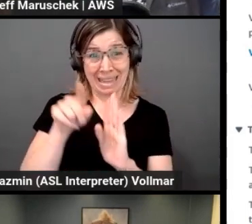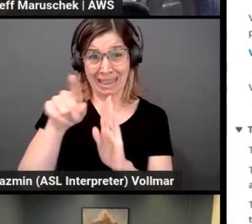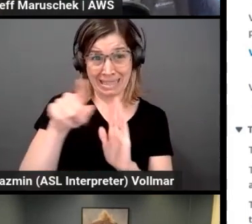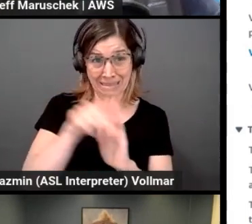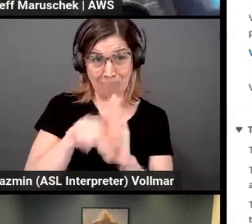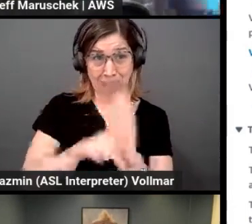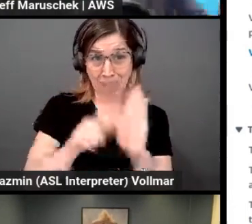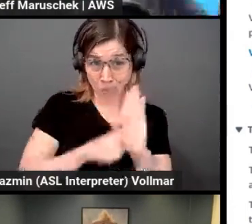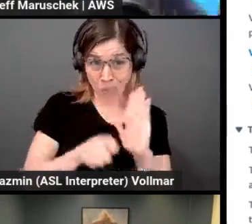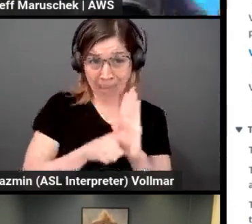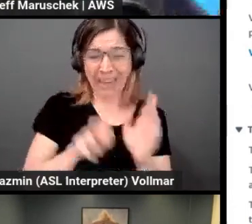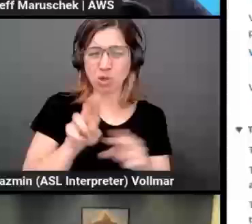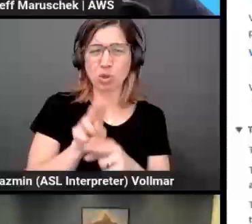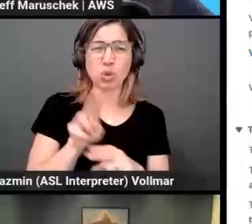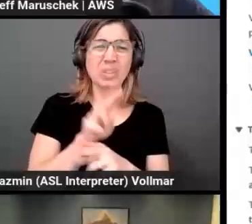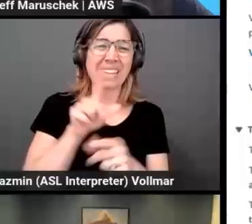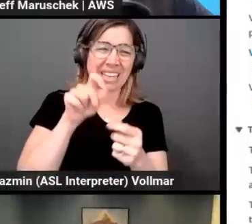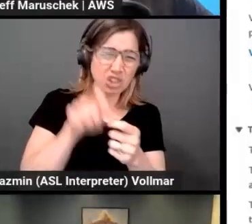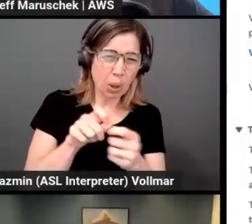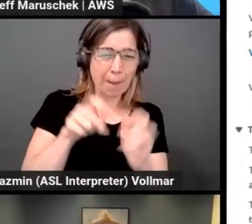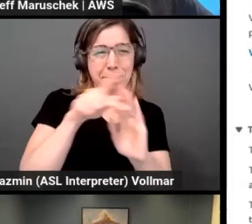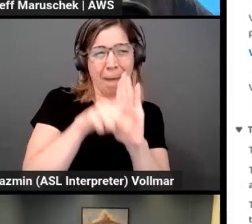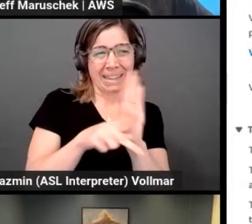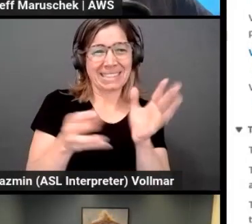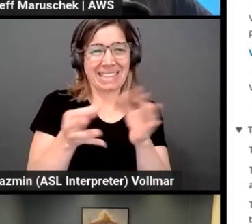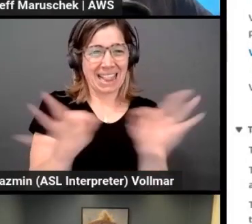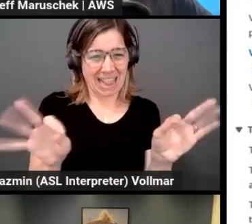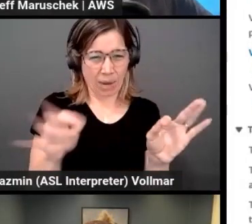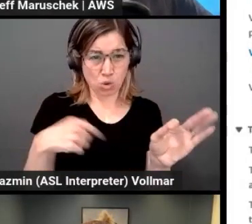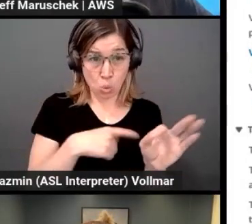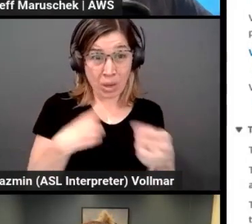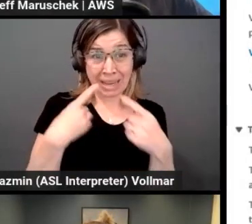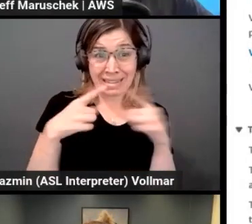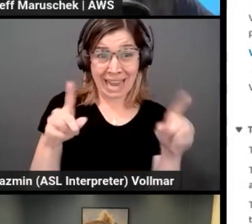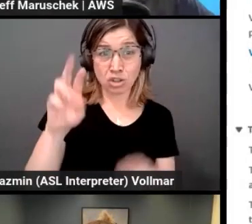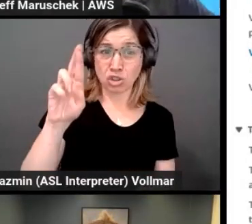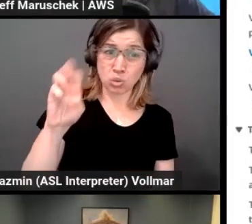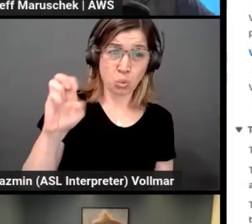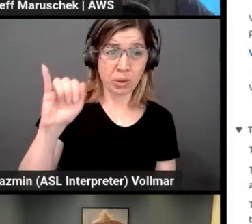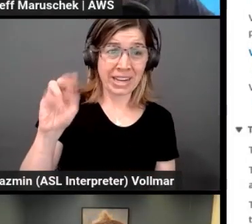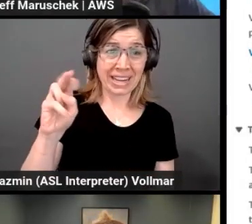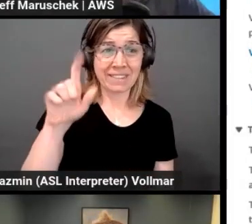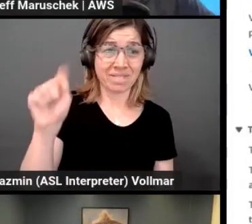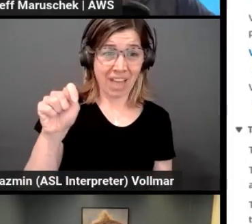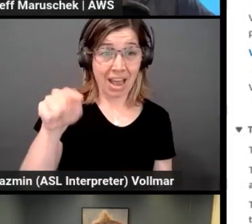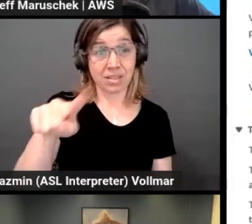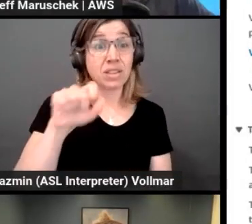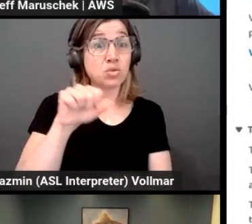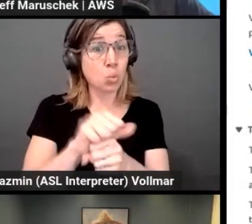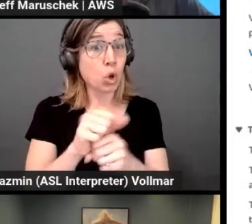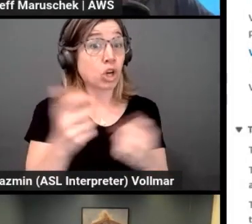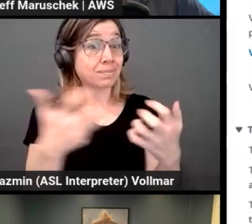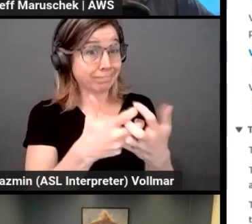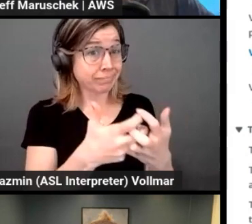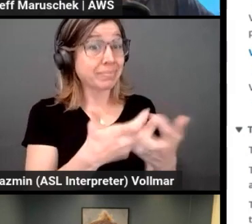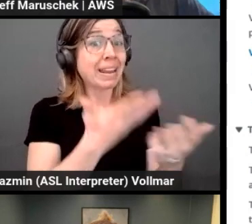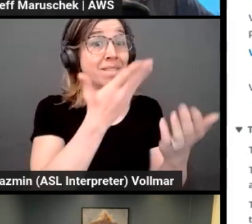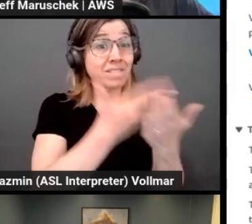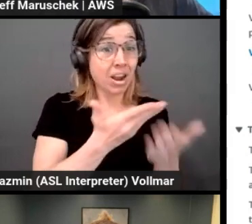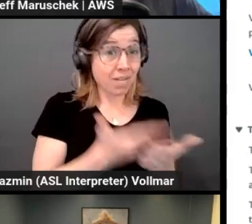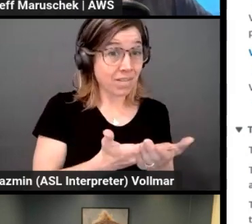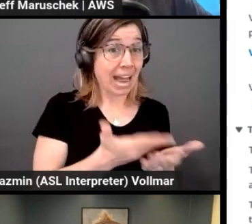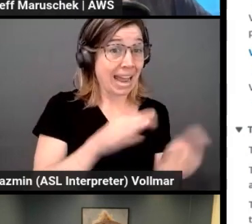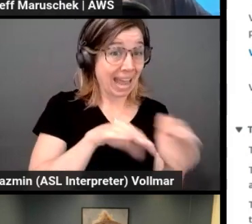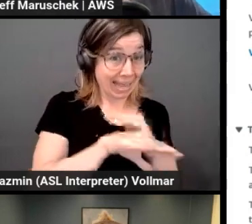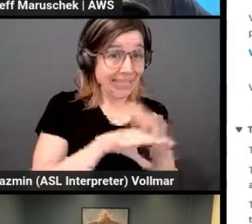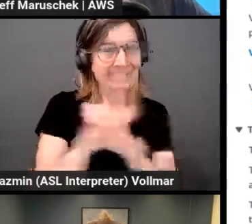language. This is something that we also announced at reInvent that works with both verified access and verified permissions. But it is a policy language